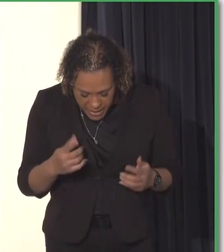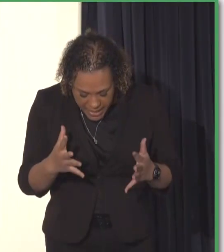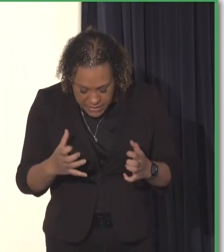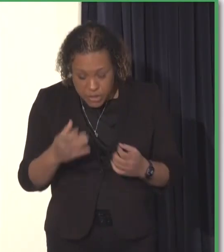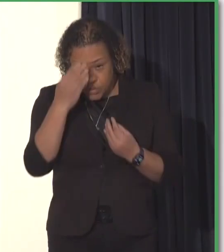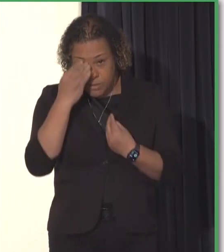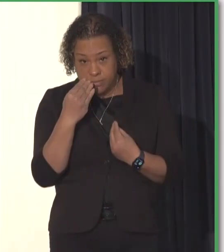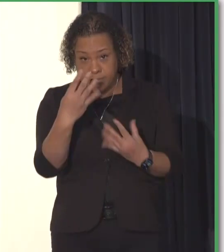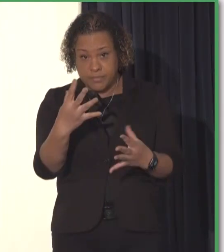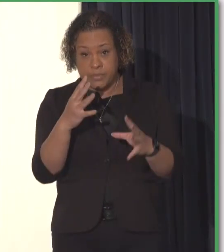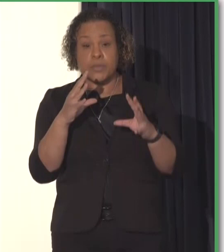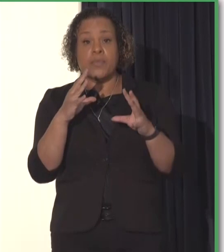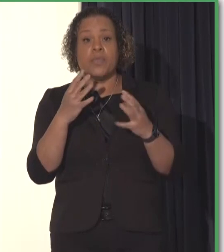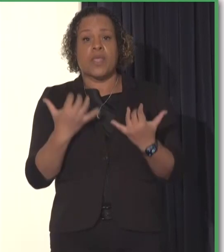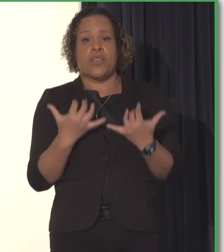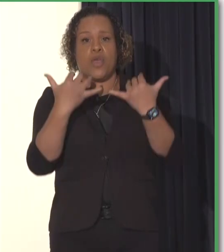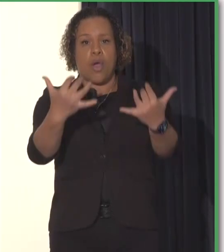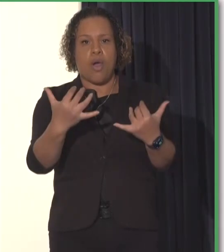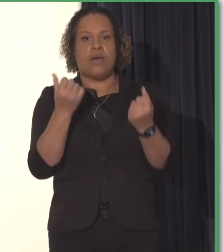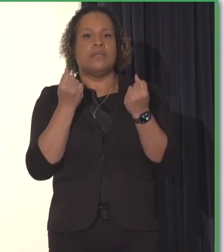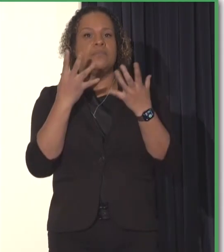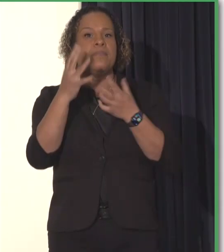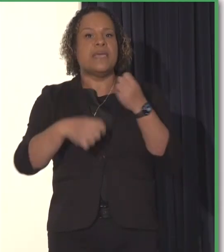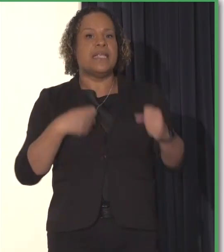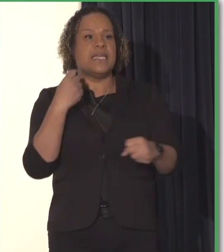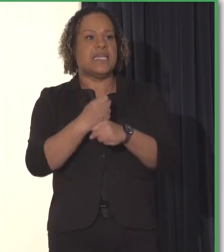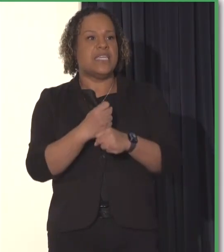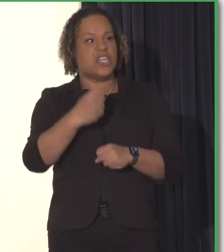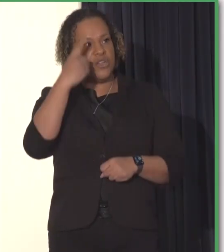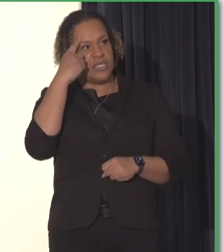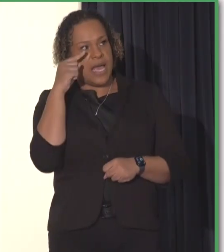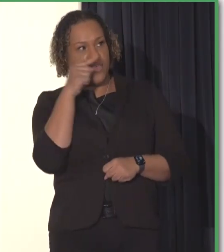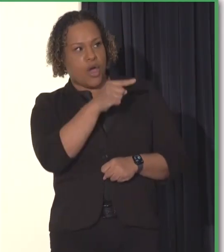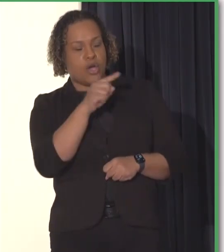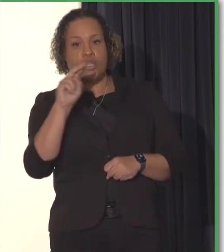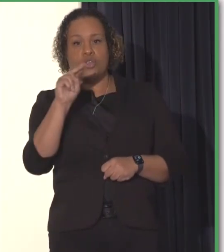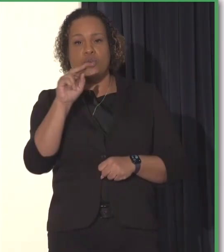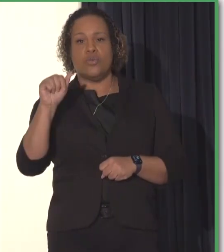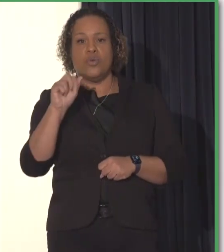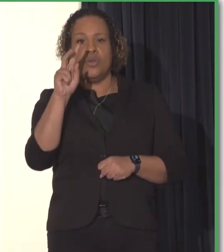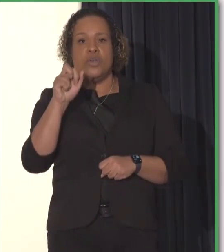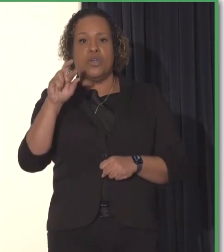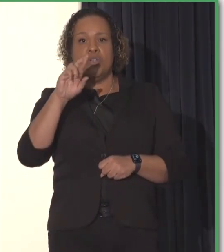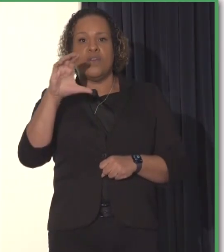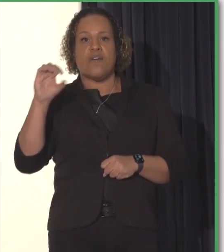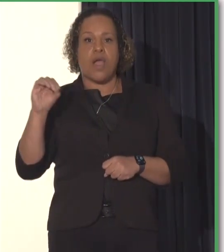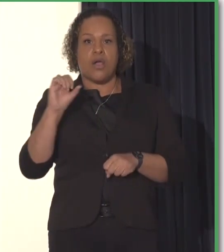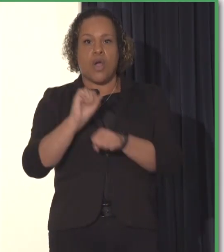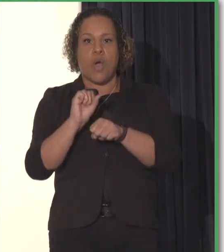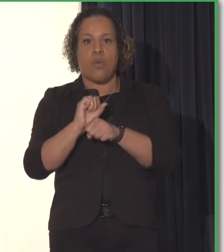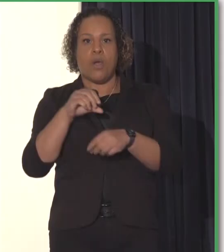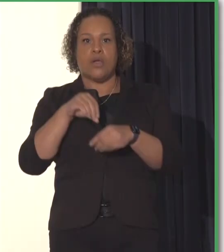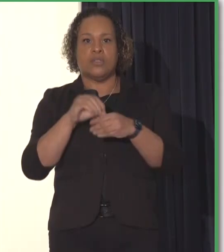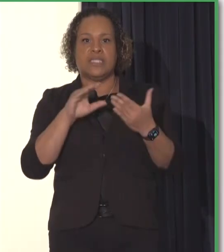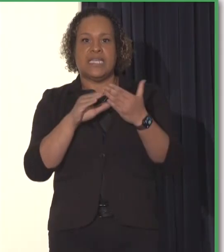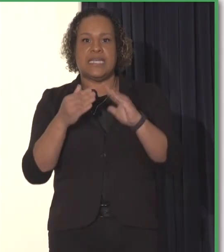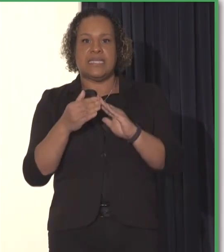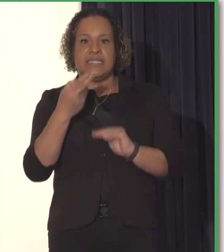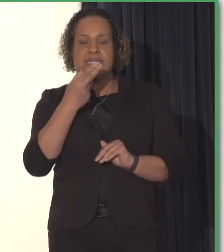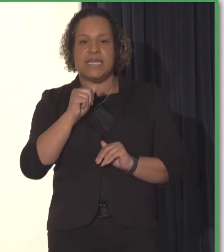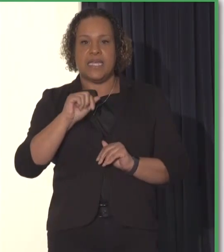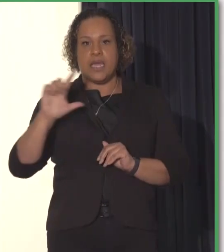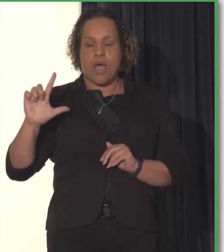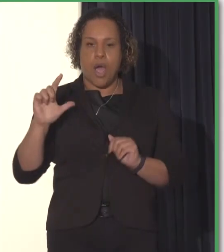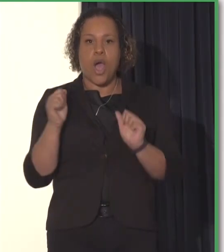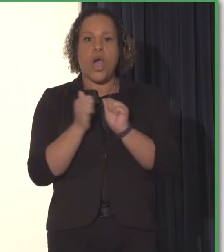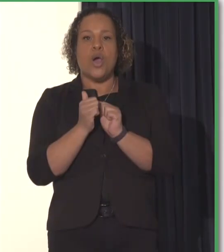audience that for years, I thought that you, Mr. Navarco, worked over in City Hall with the budget, with the big budget people for the